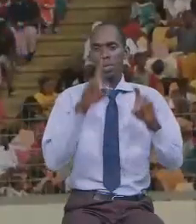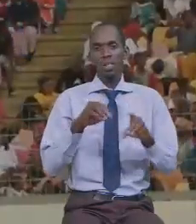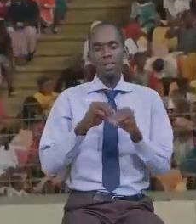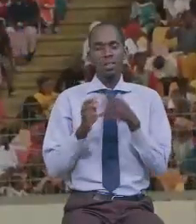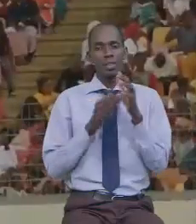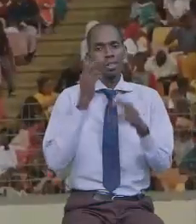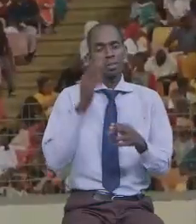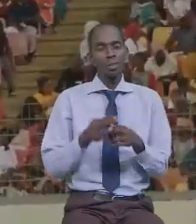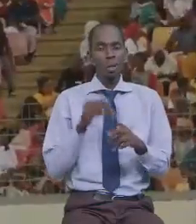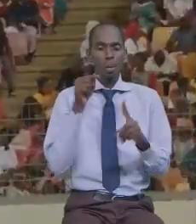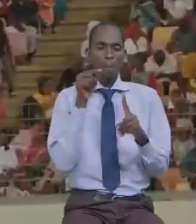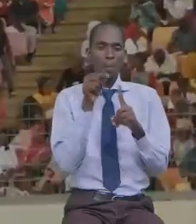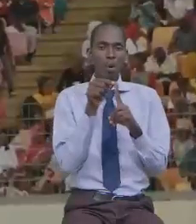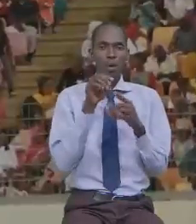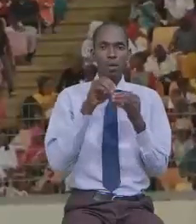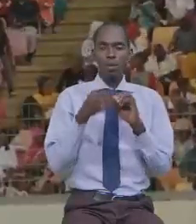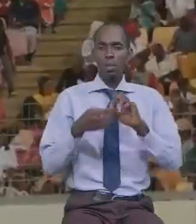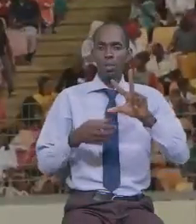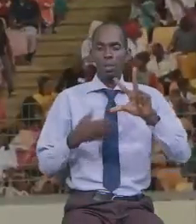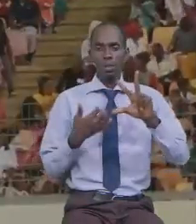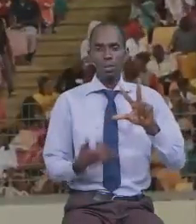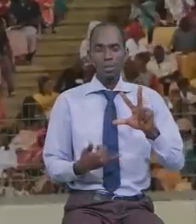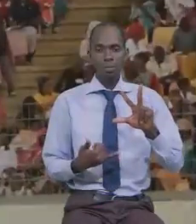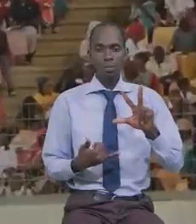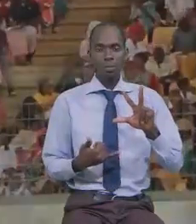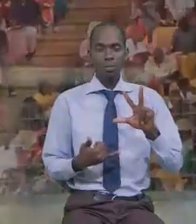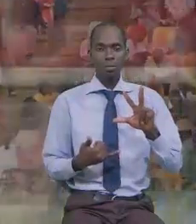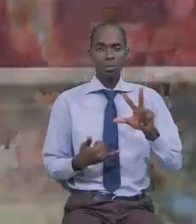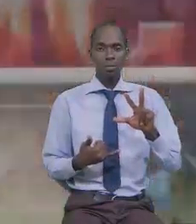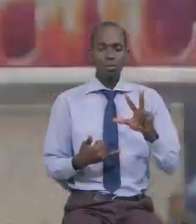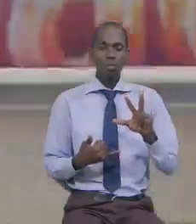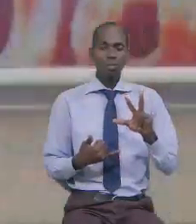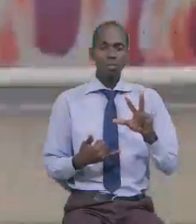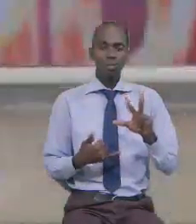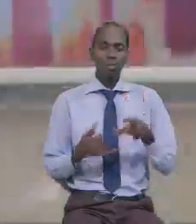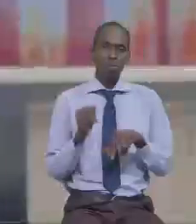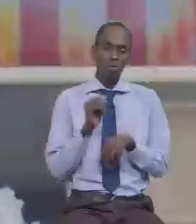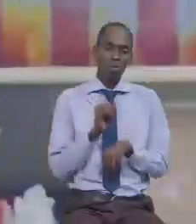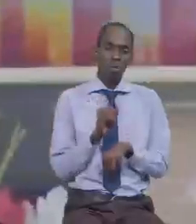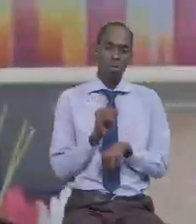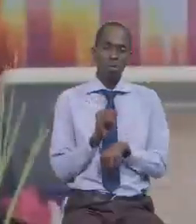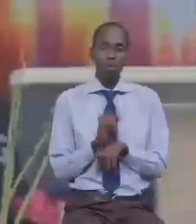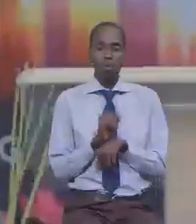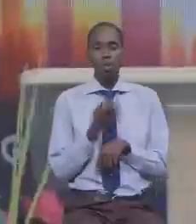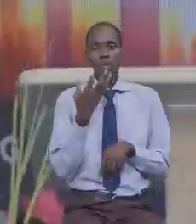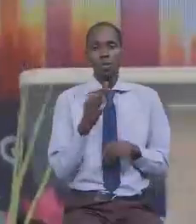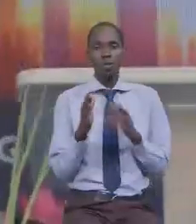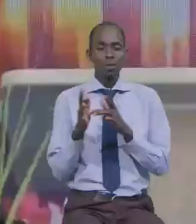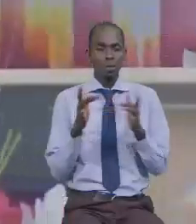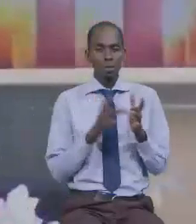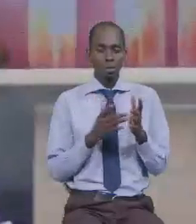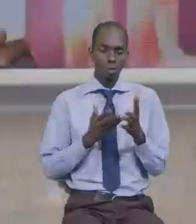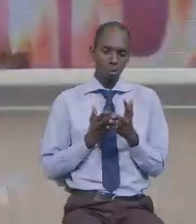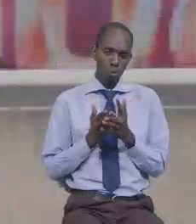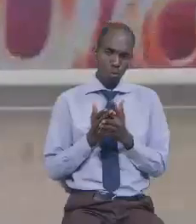now. Point number three. Works of Jesus through youths. There are